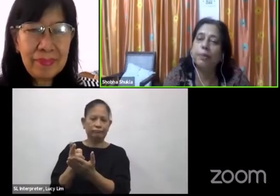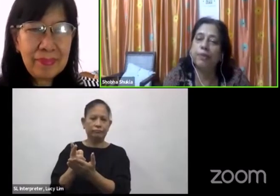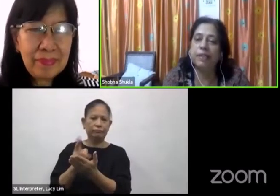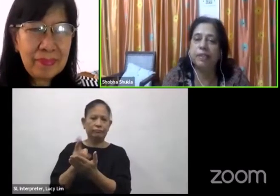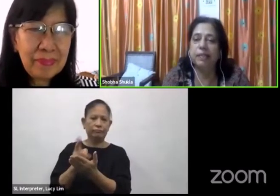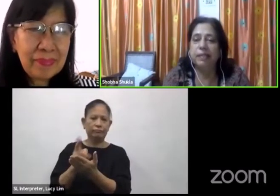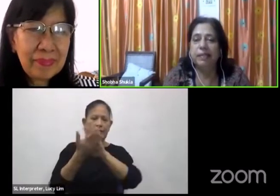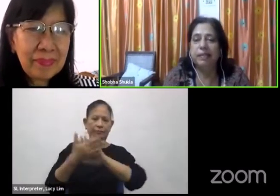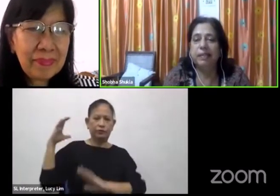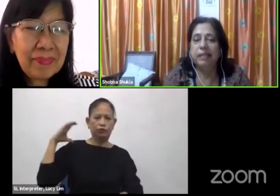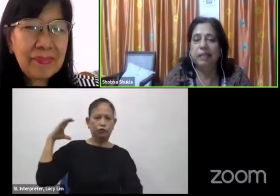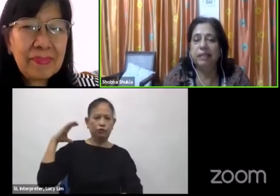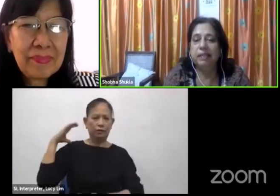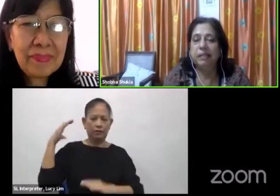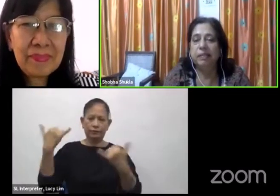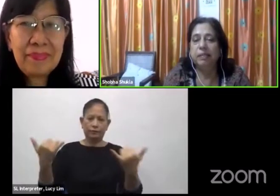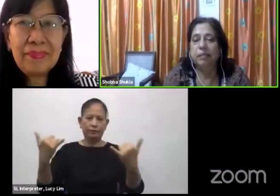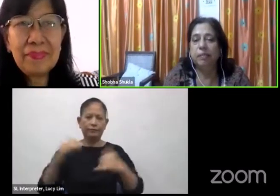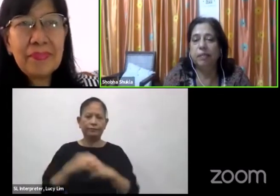you, Professor.